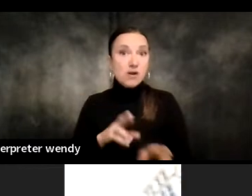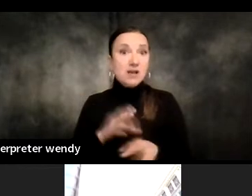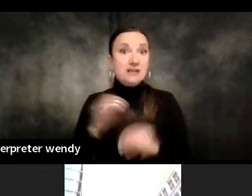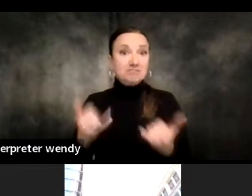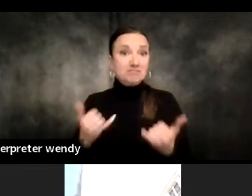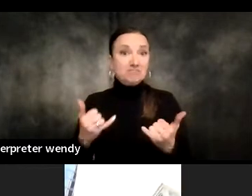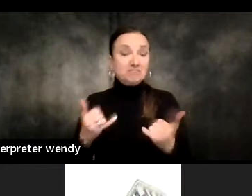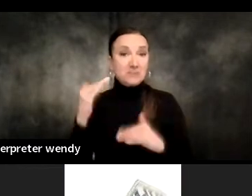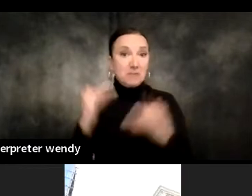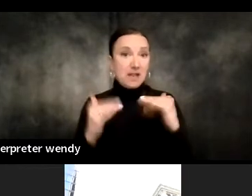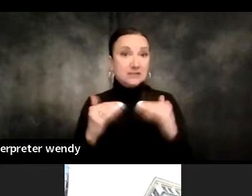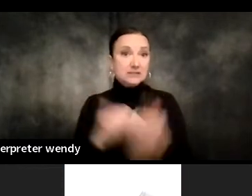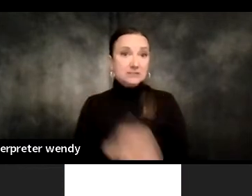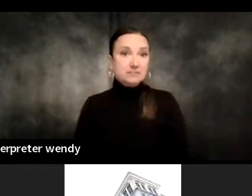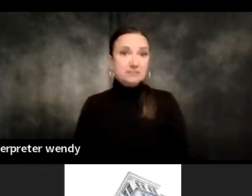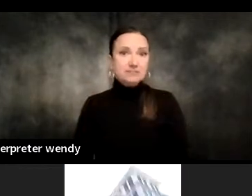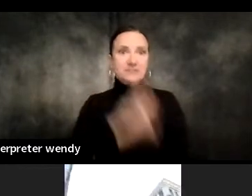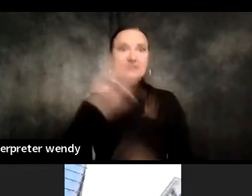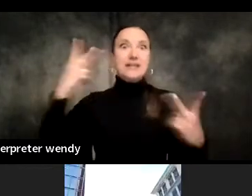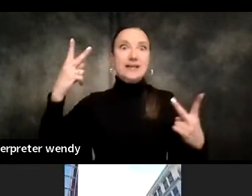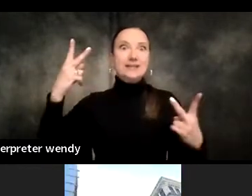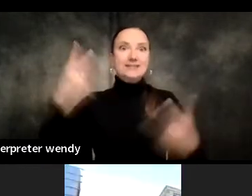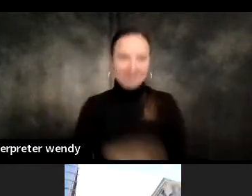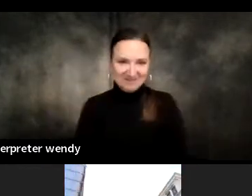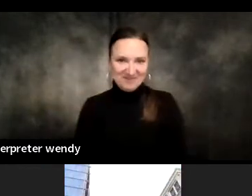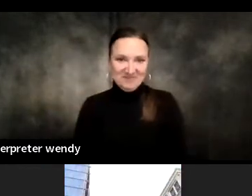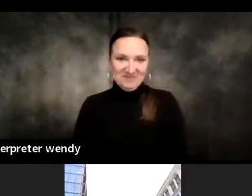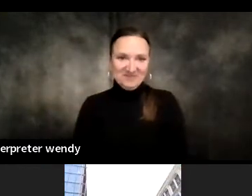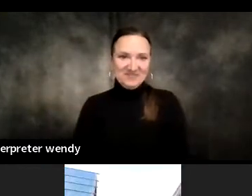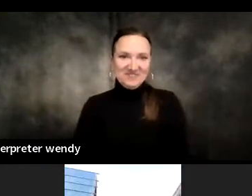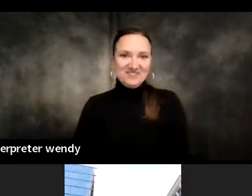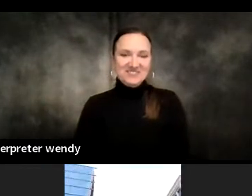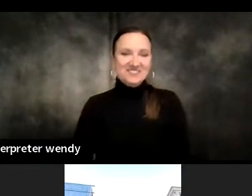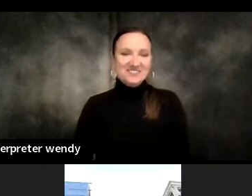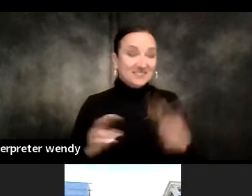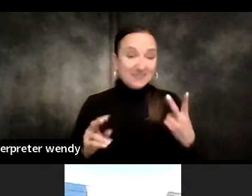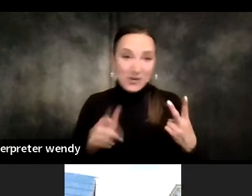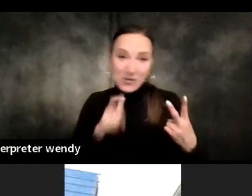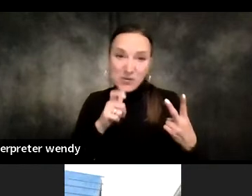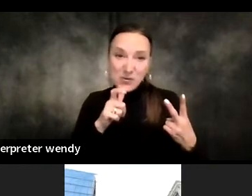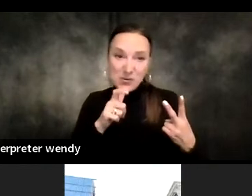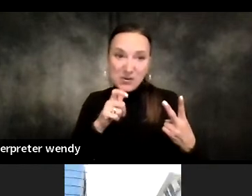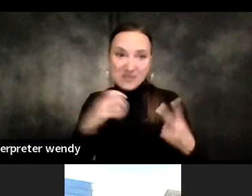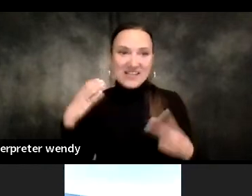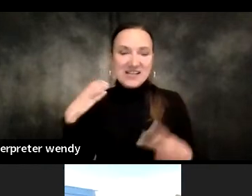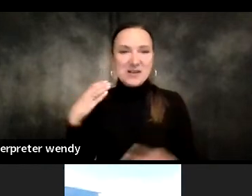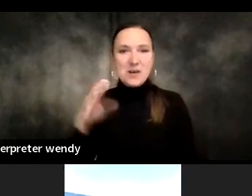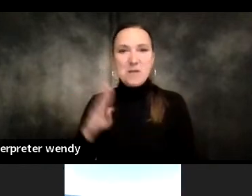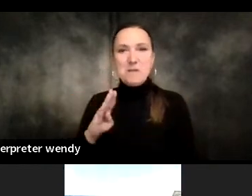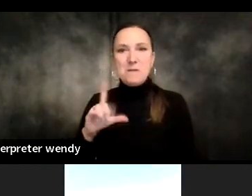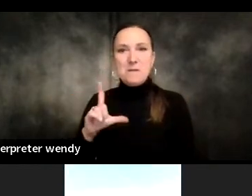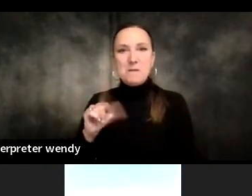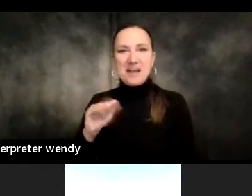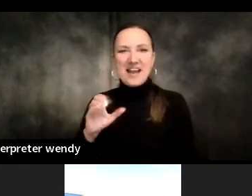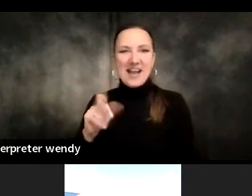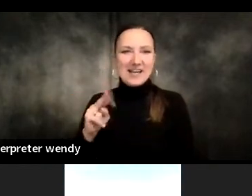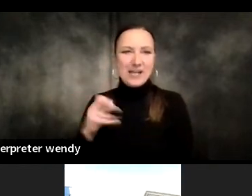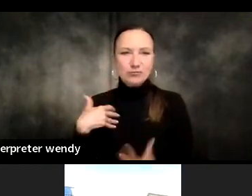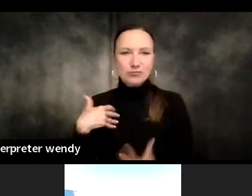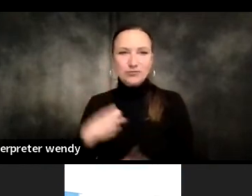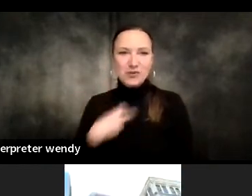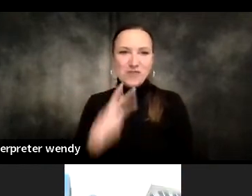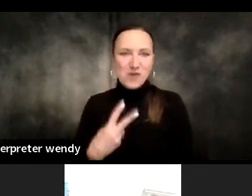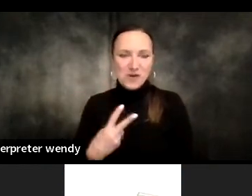stands. Second. Second by, I think I heard Commissioner Blacknell a little stronger there. Second by